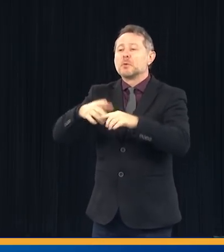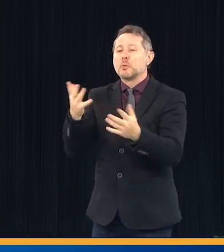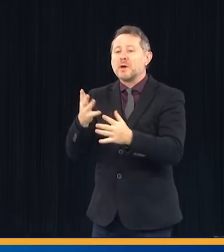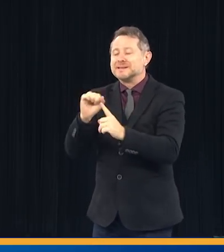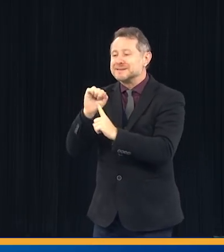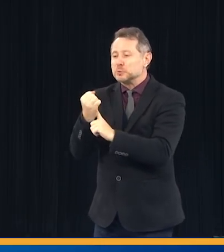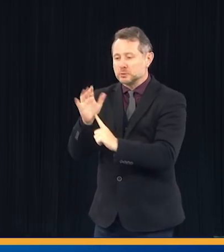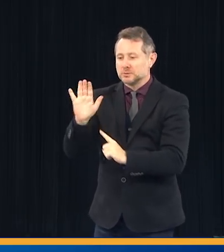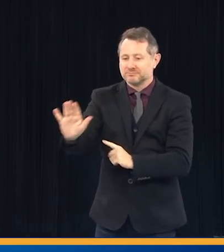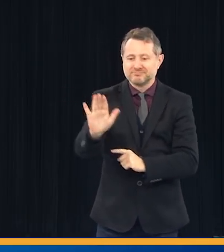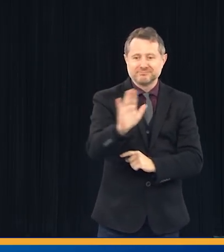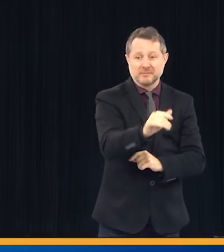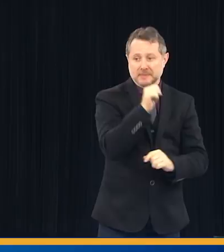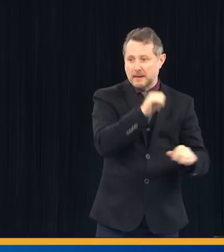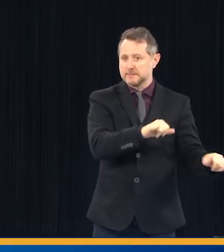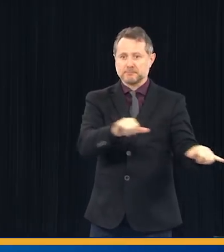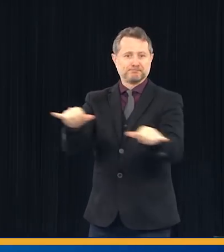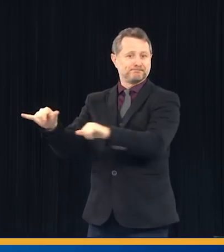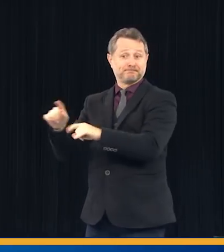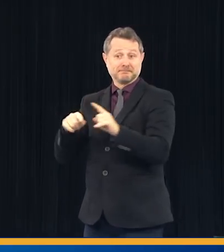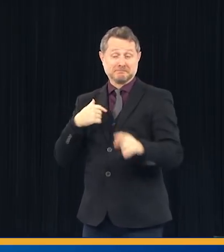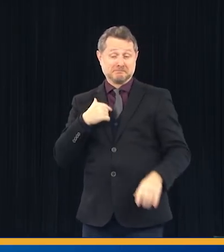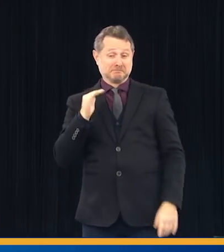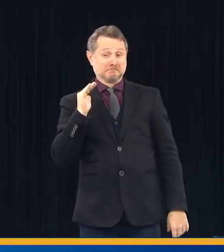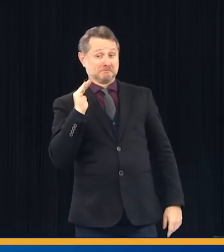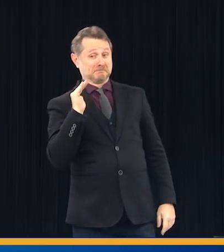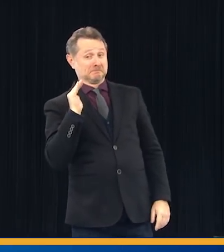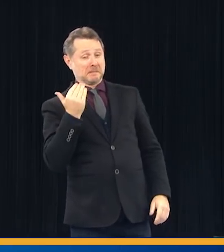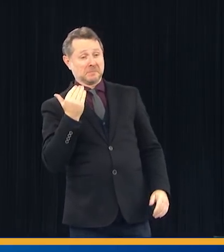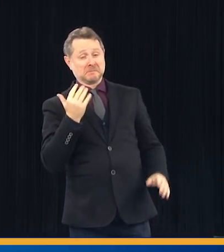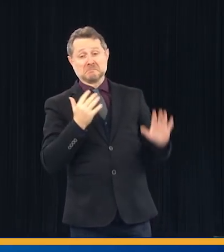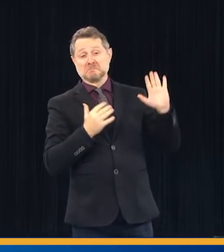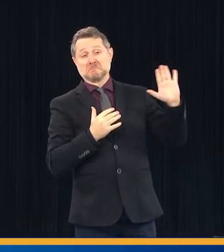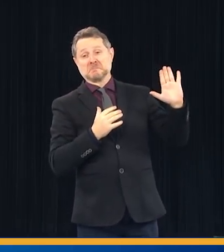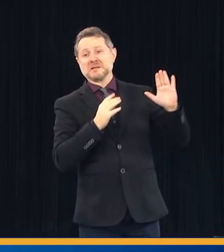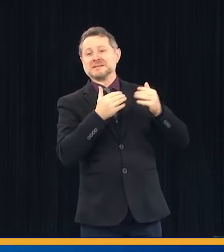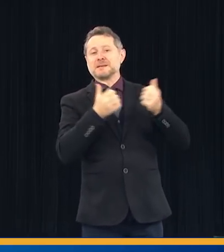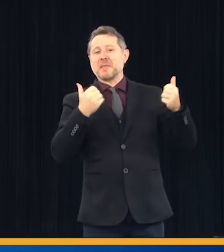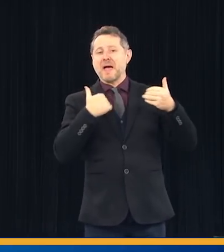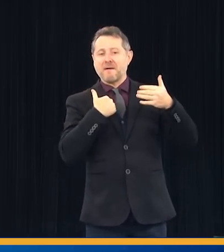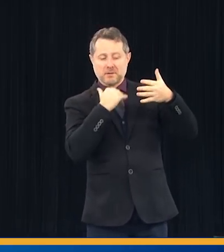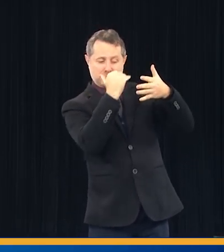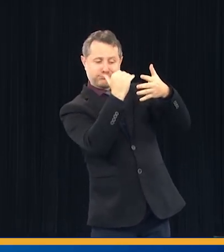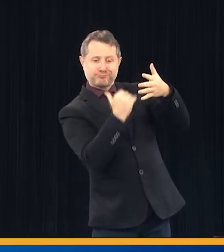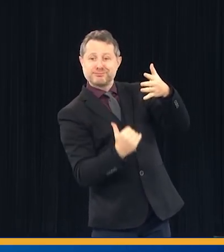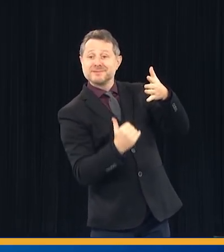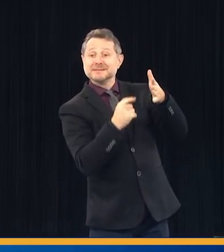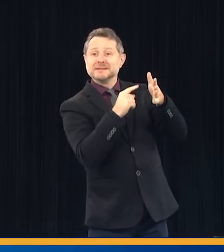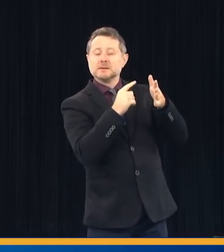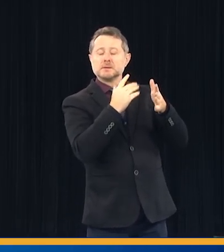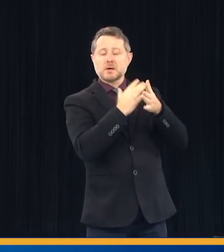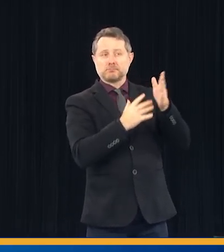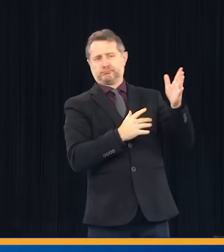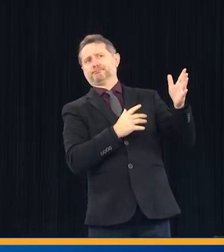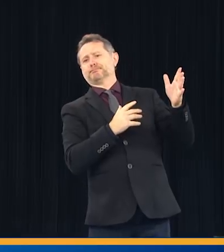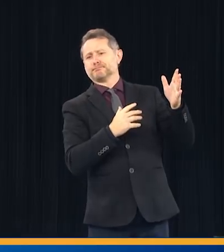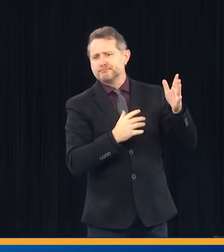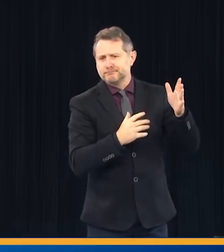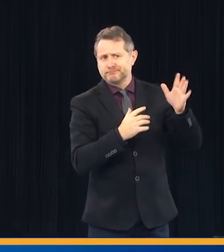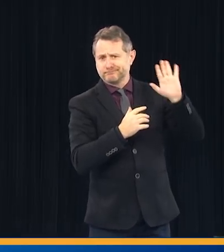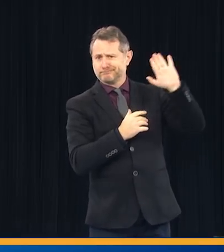a crisis set of guidelines that the CDC puts out for